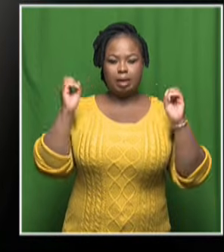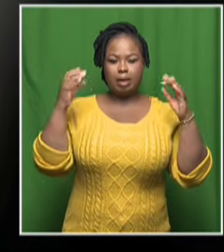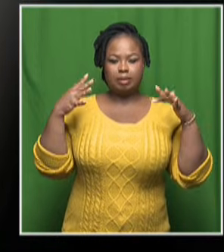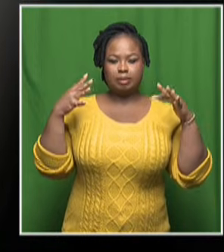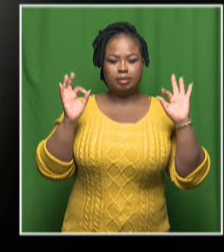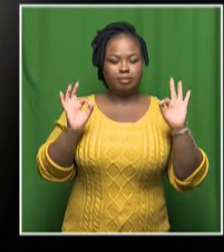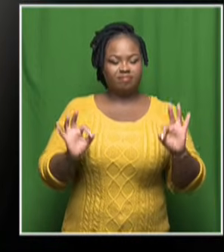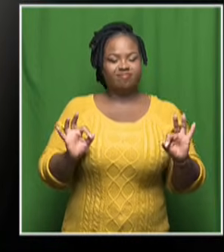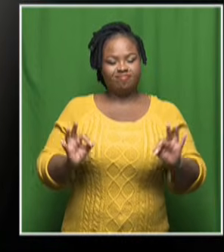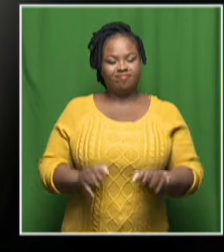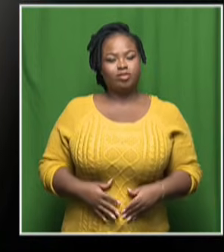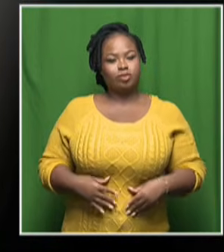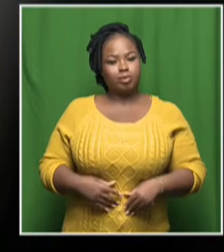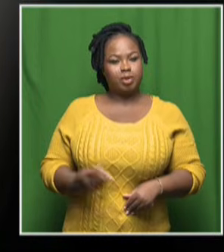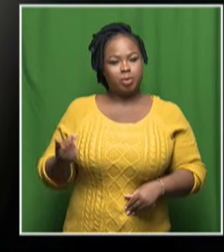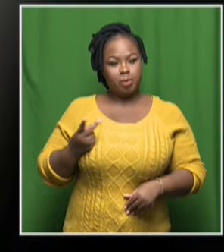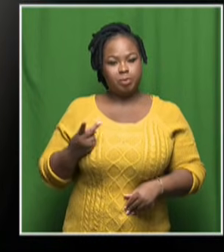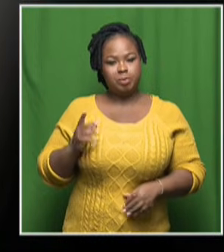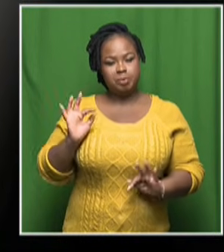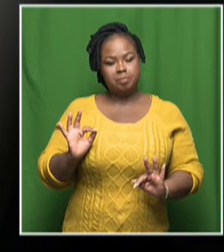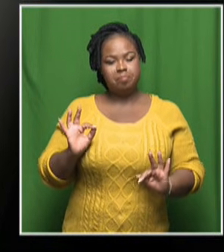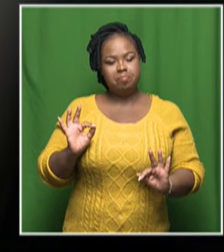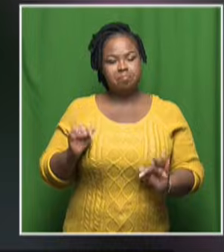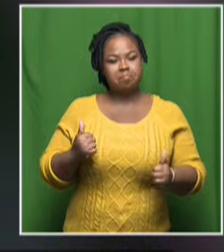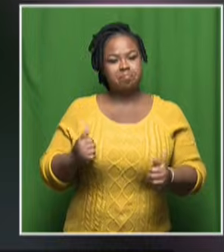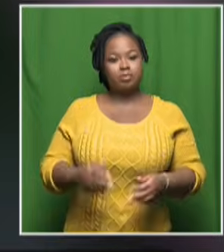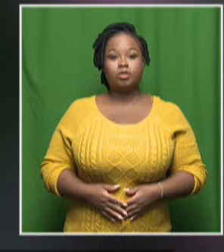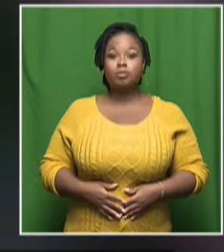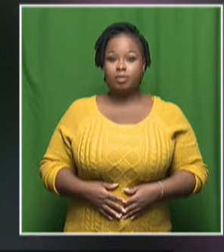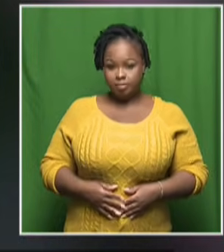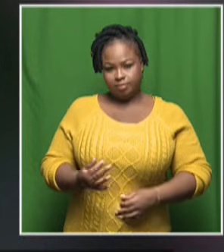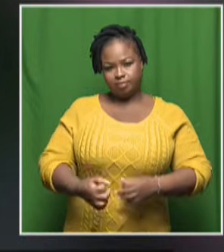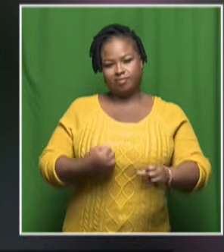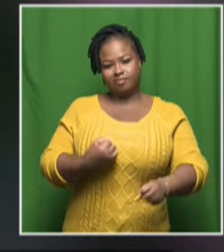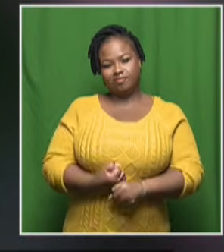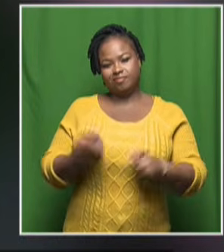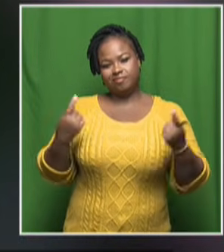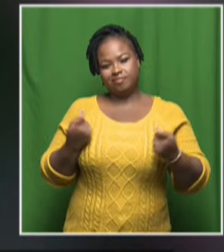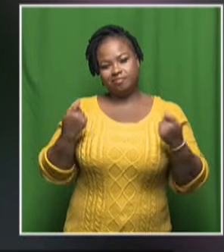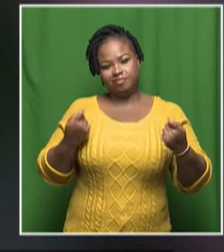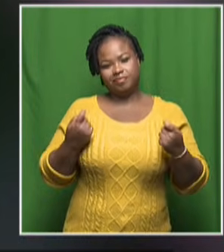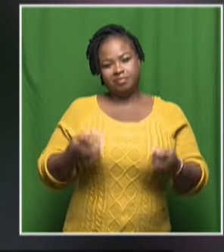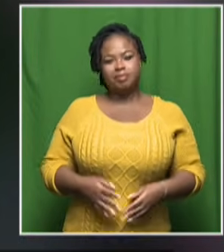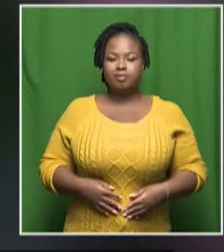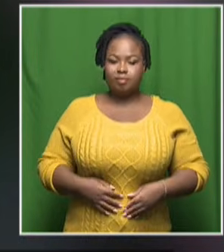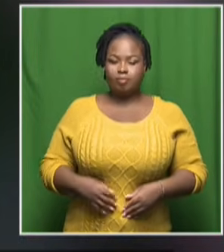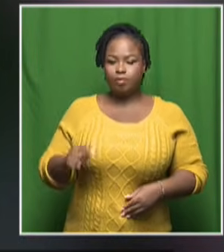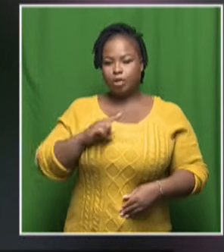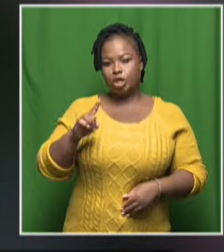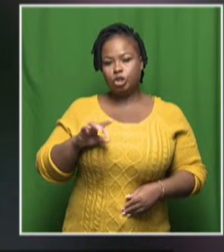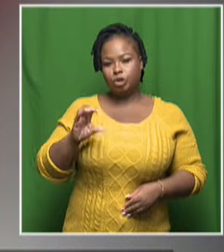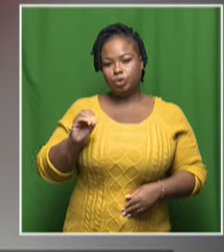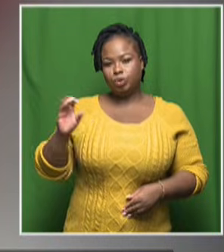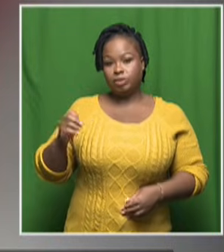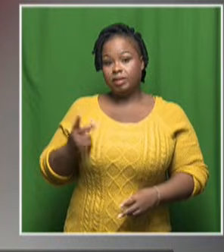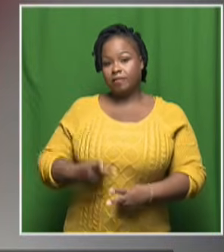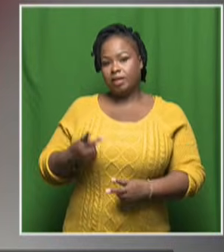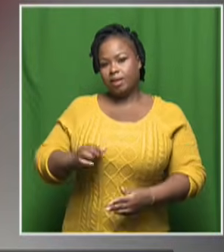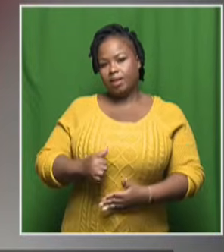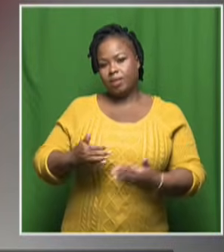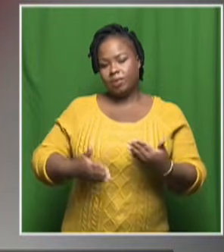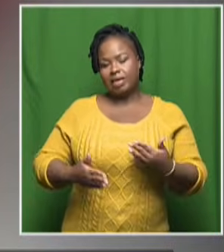installations that transport you into a world of enchantment. This annual event, it's transformed the zoo into a wonderland, and the final weekend